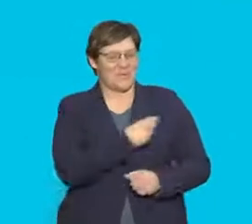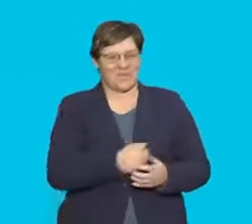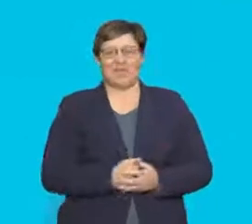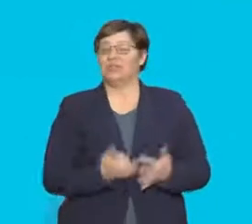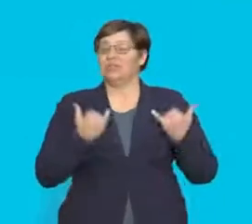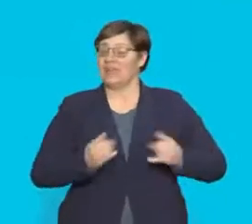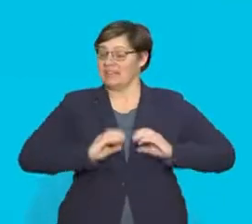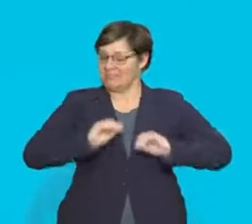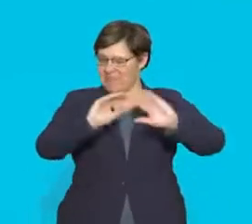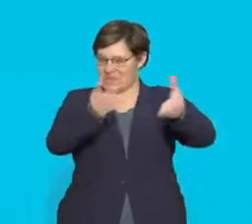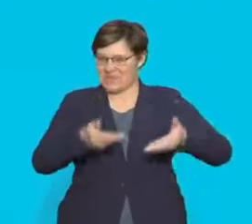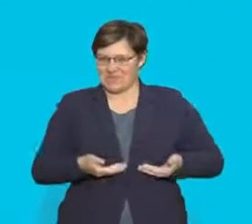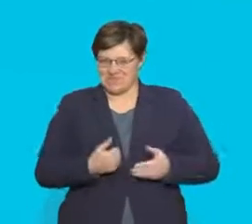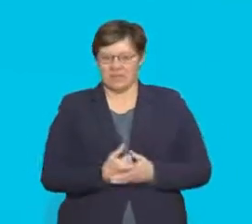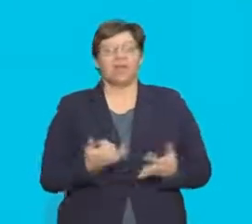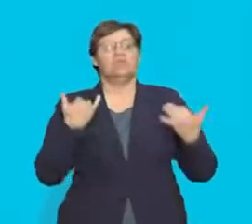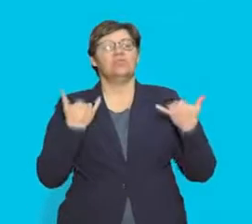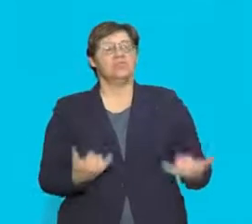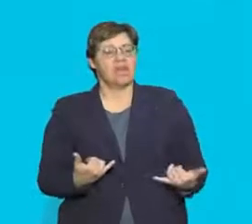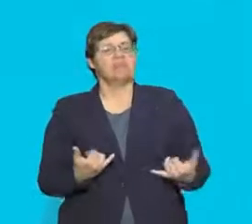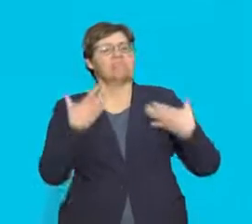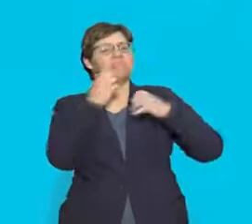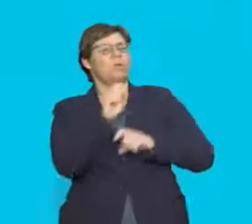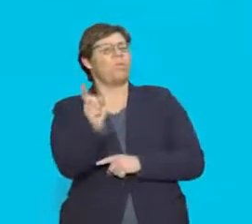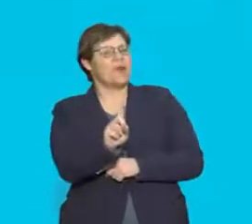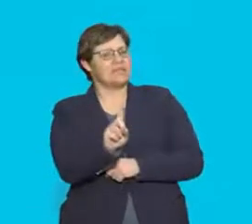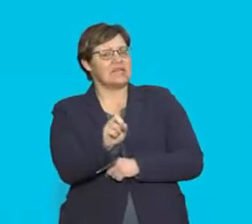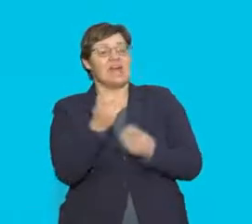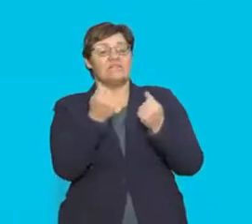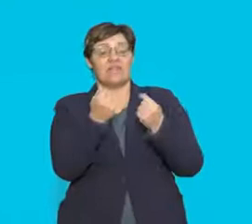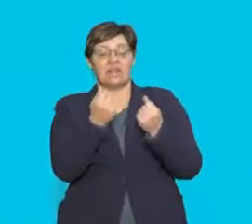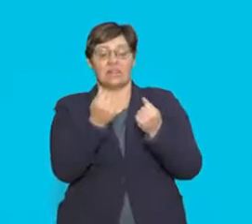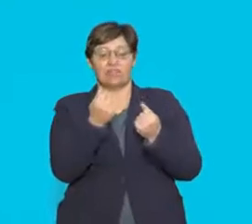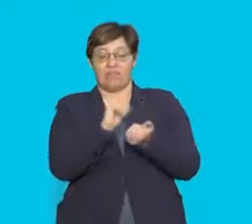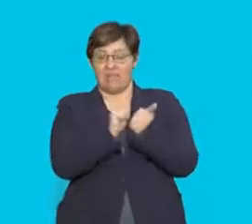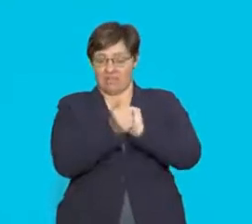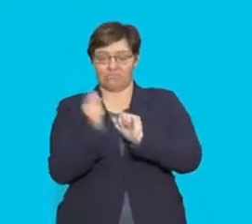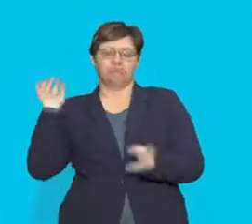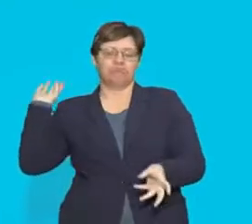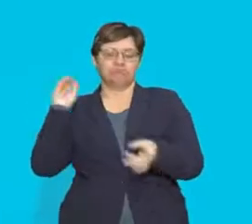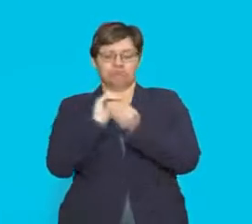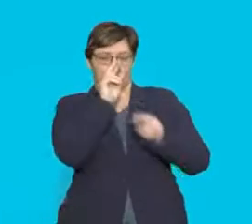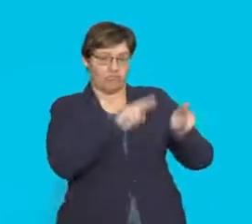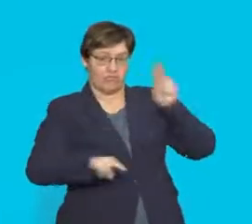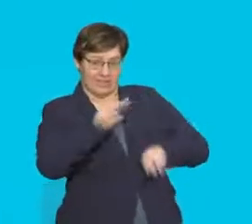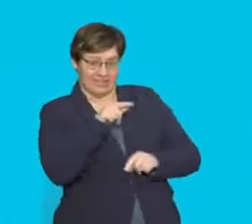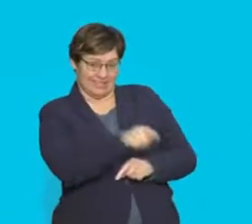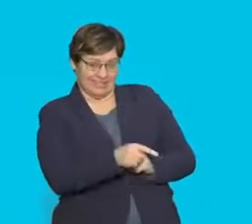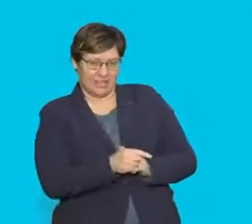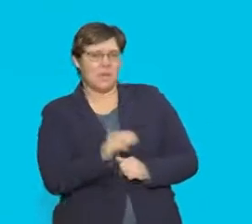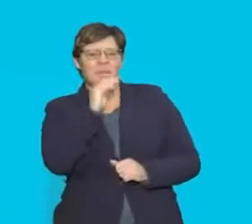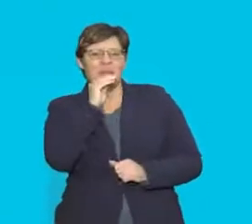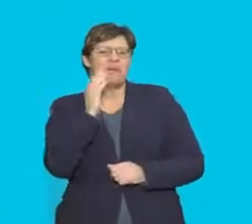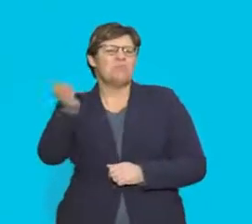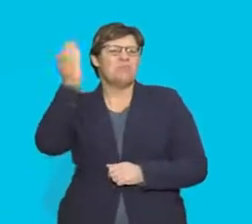Hi everyone, welcome to today's lesson. So today we are going to be revising financial math. This is going to be mainly